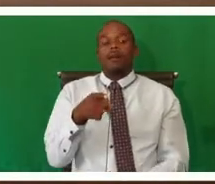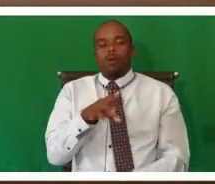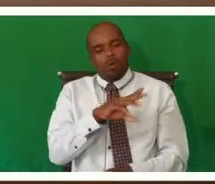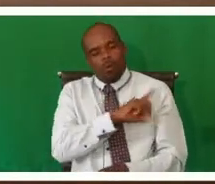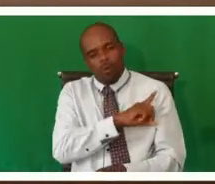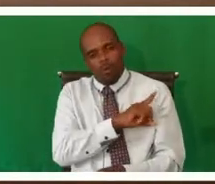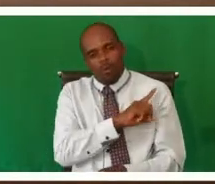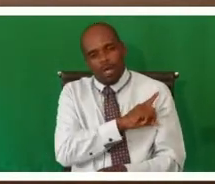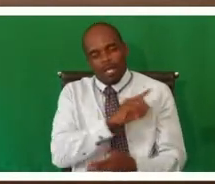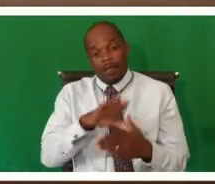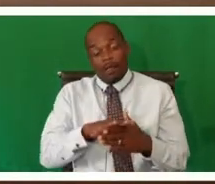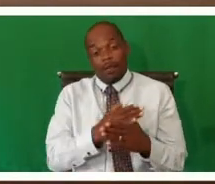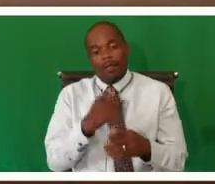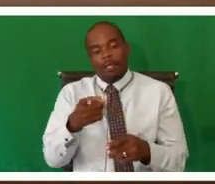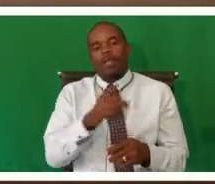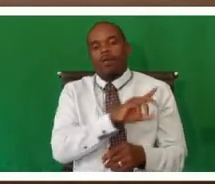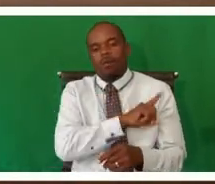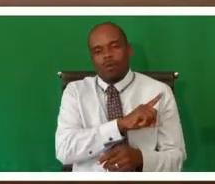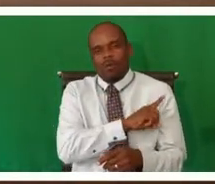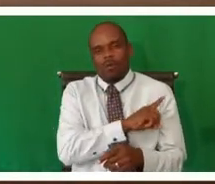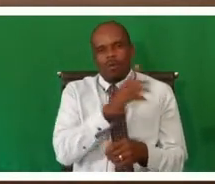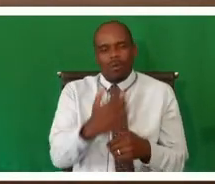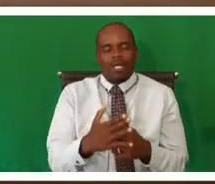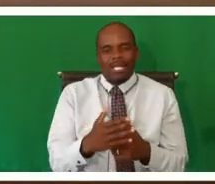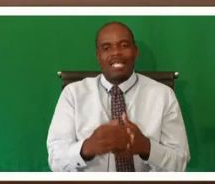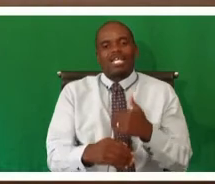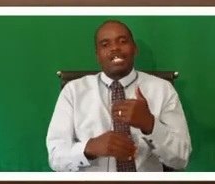introduced incentive schemes to support them.